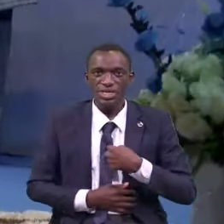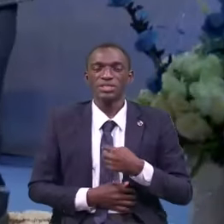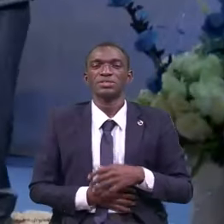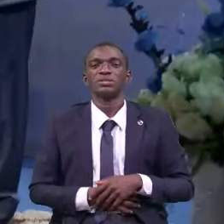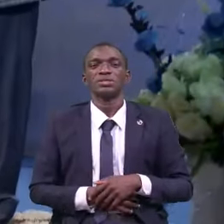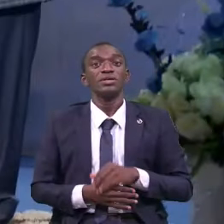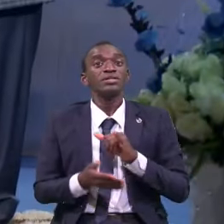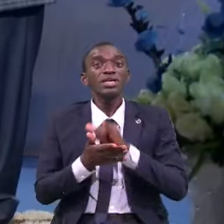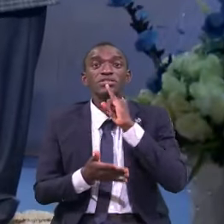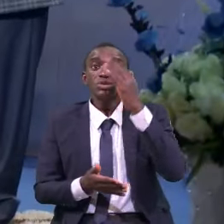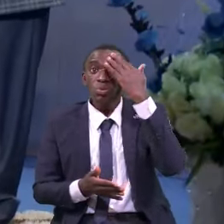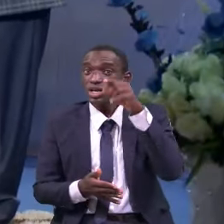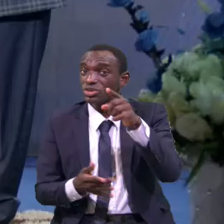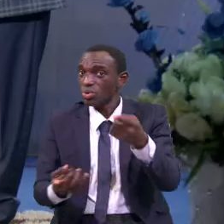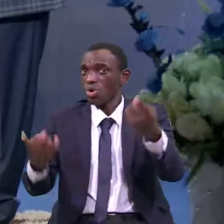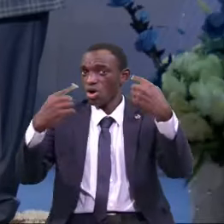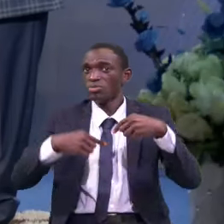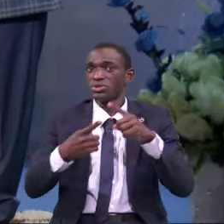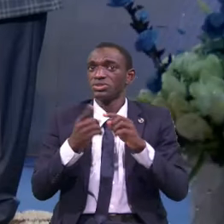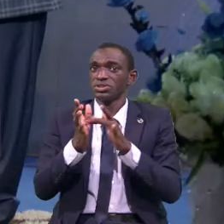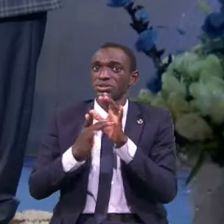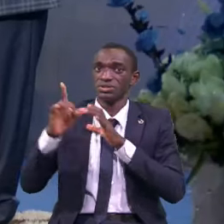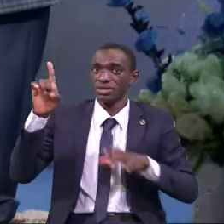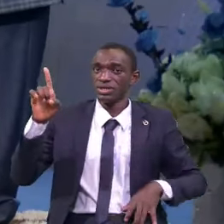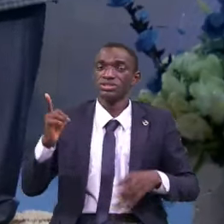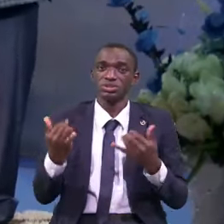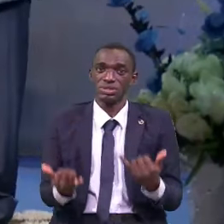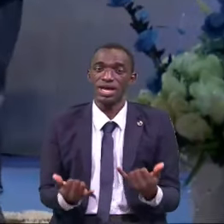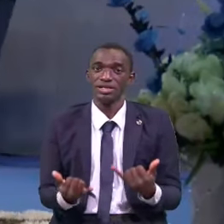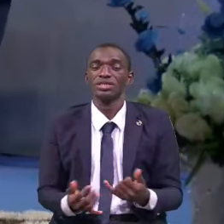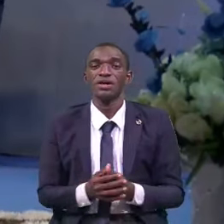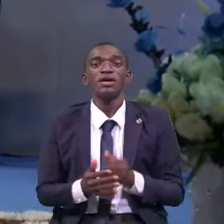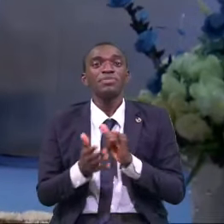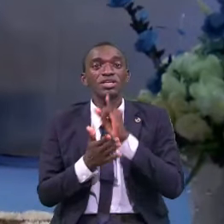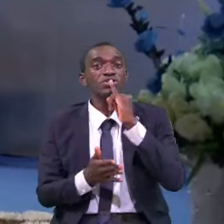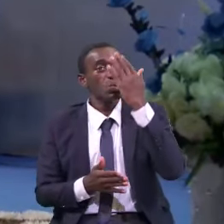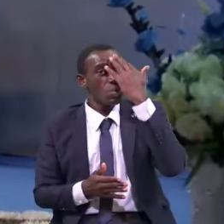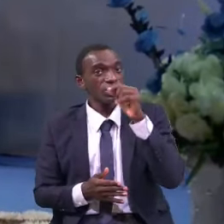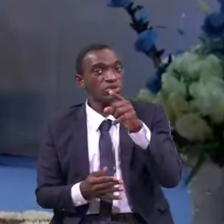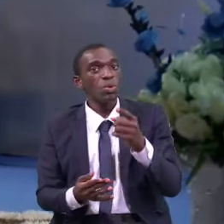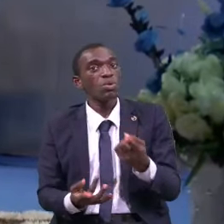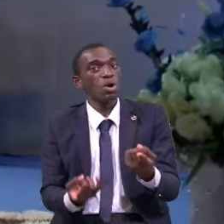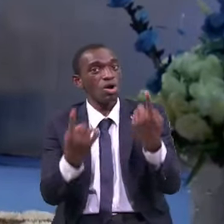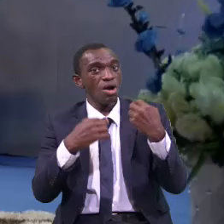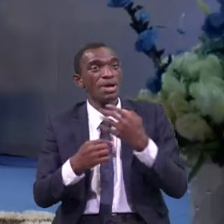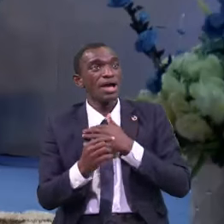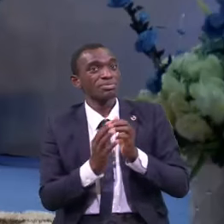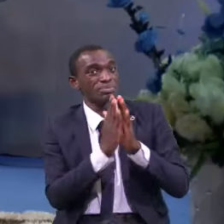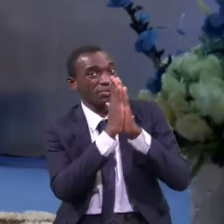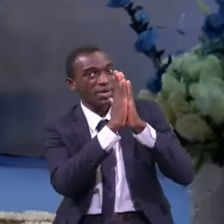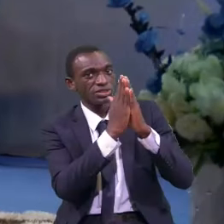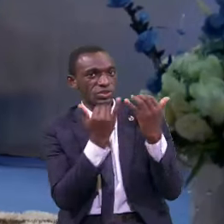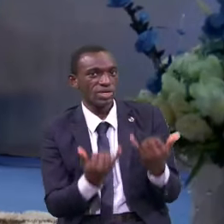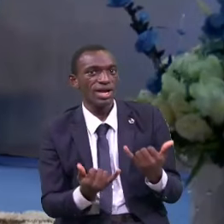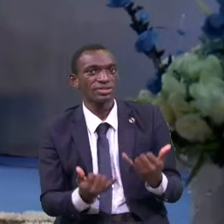That's why you are coming to the Lord tonight. That's why you are coming and praying tonight.